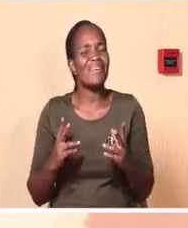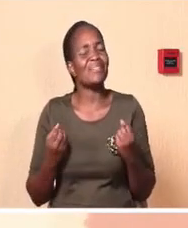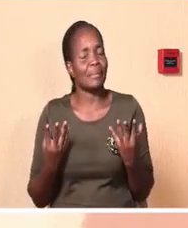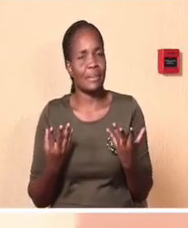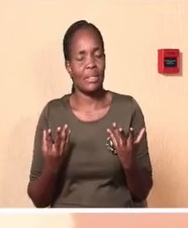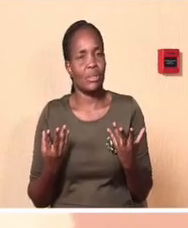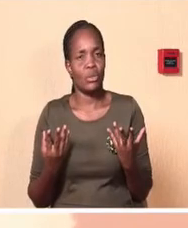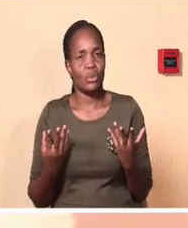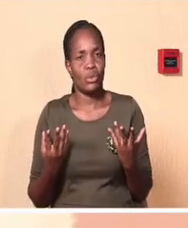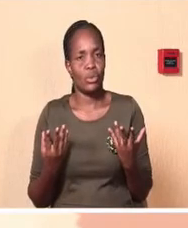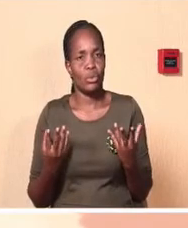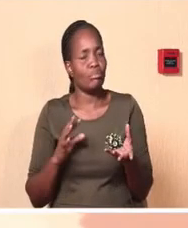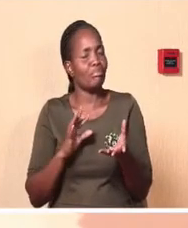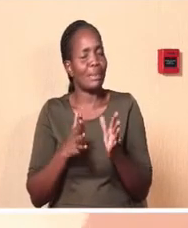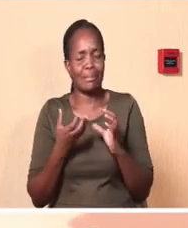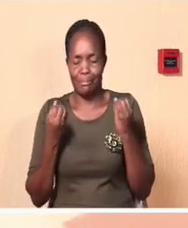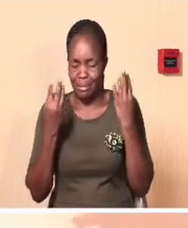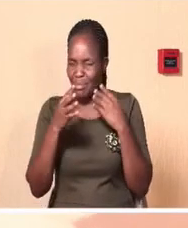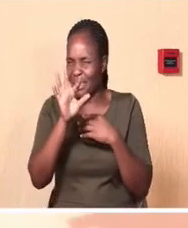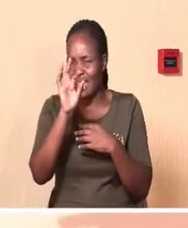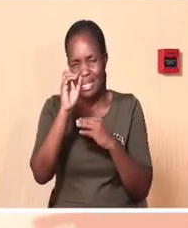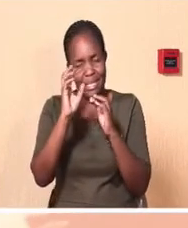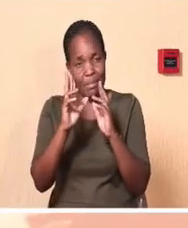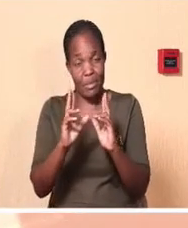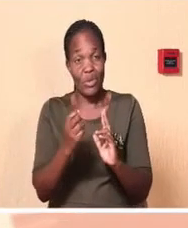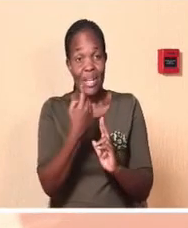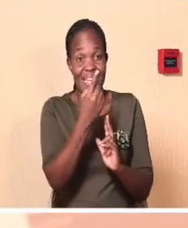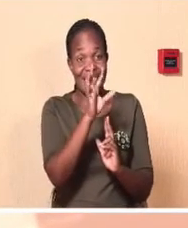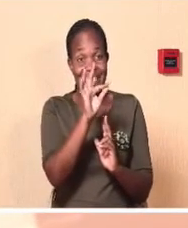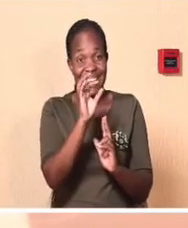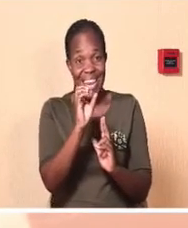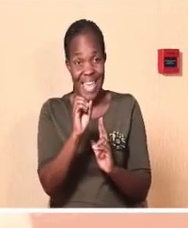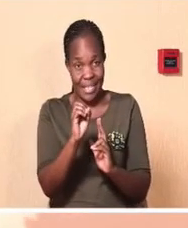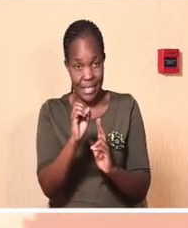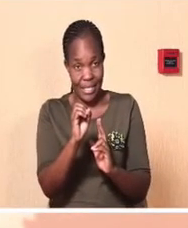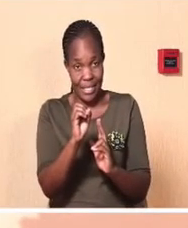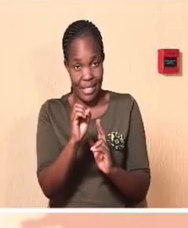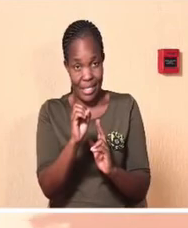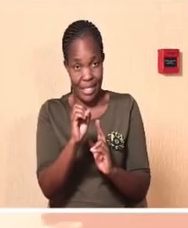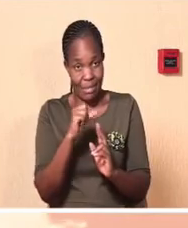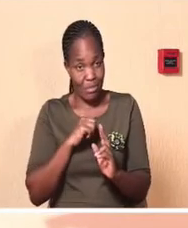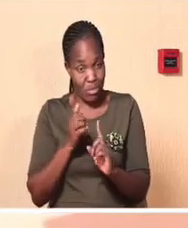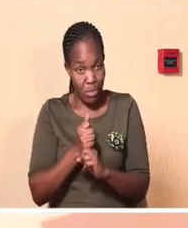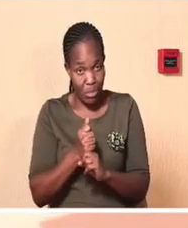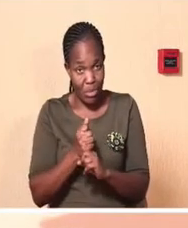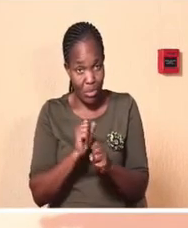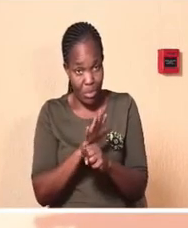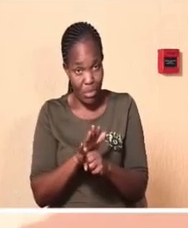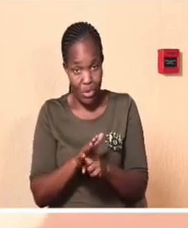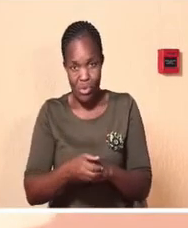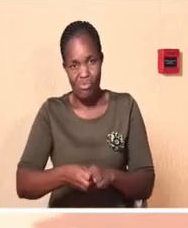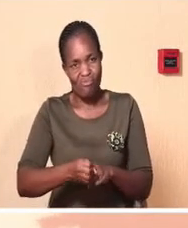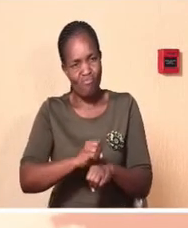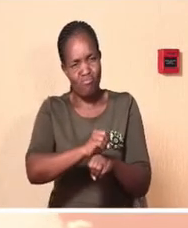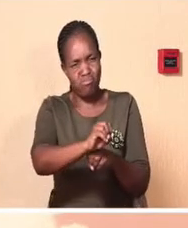about 90. Yeah. Each of the 90, if even they infect one person, from me alone, within a